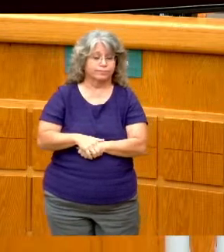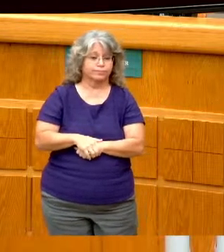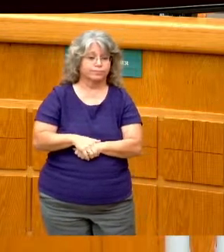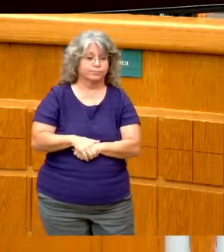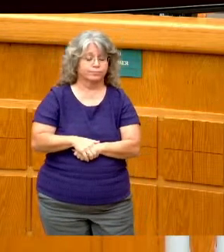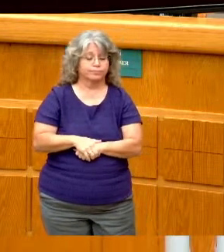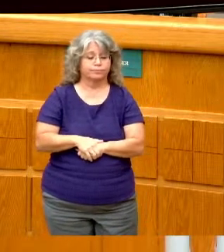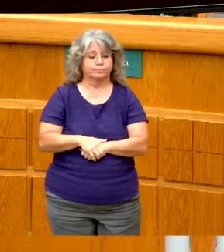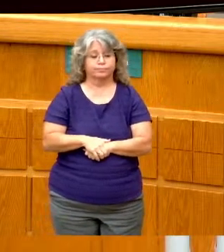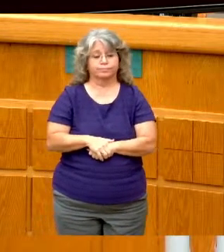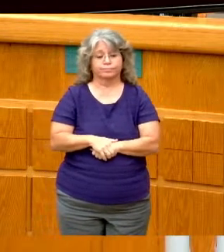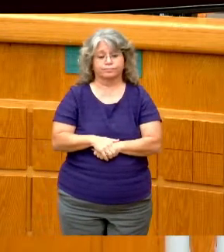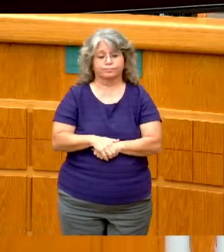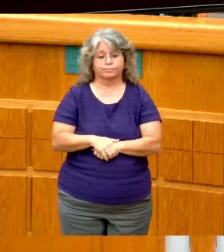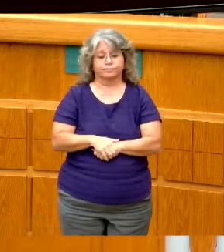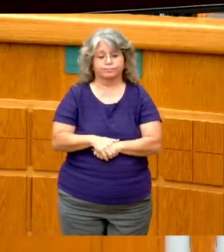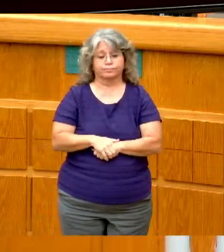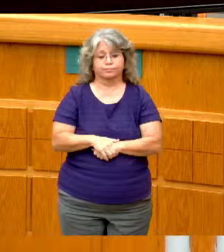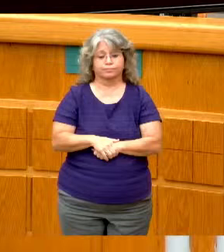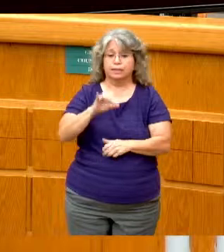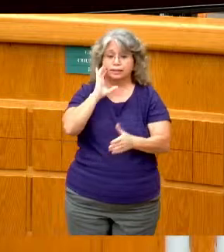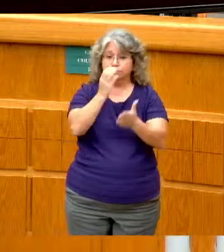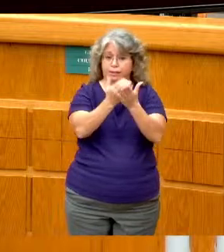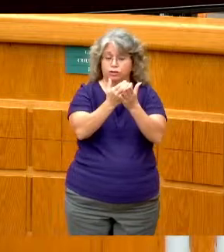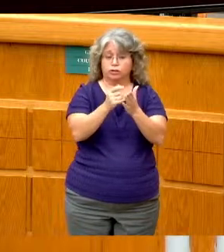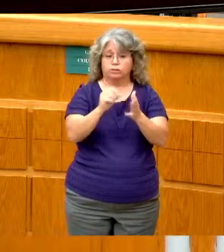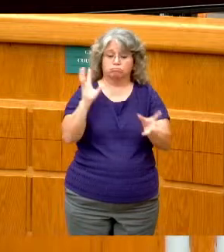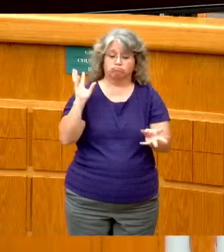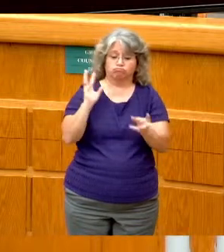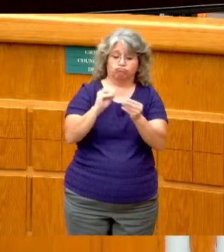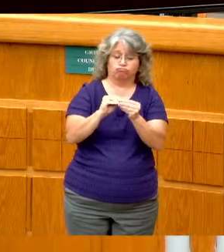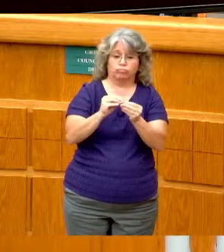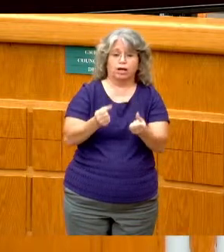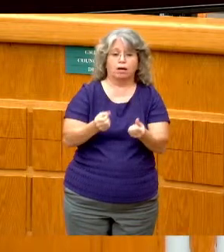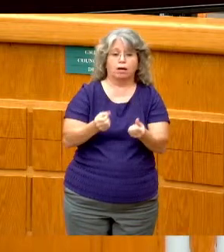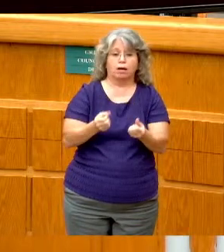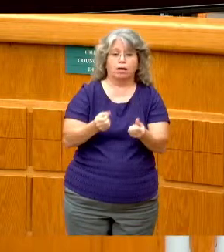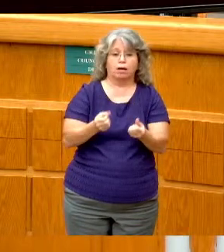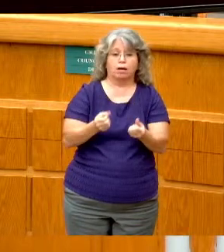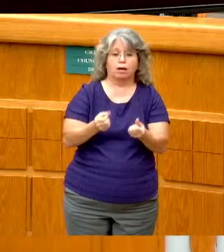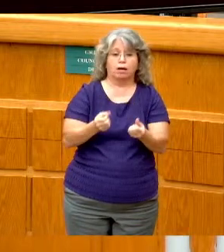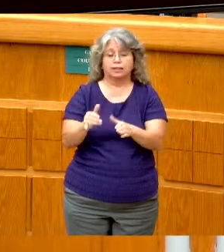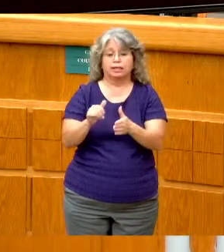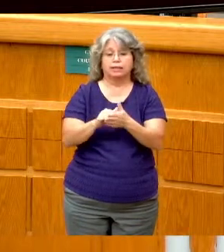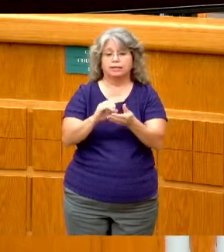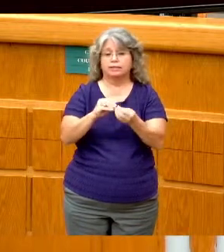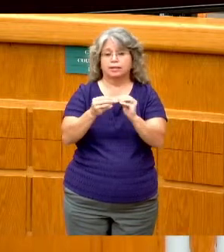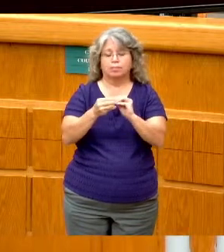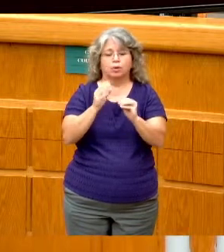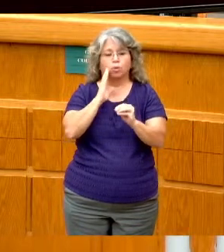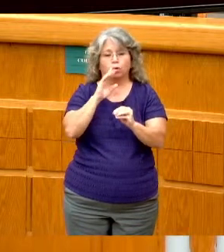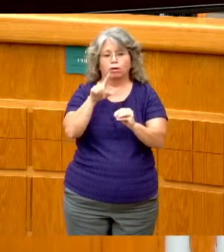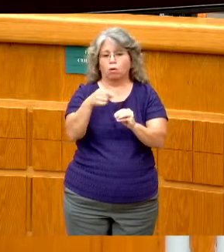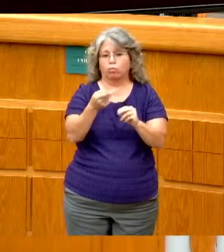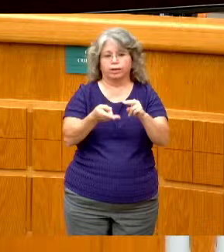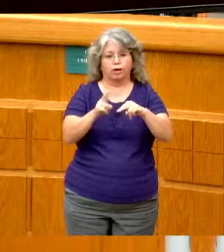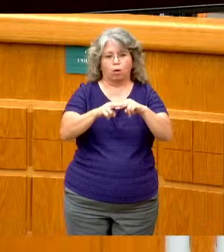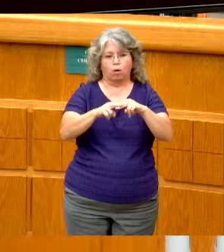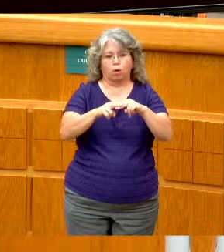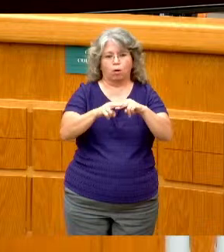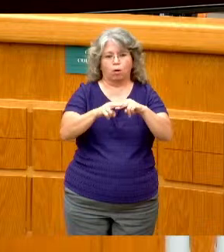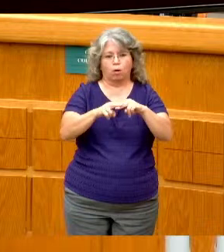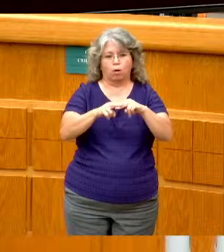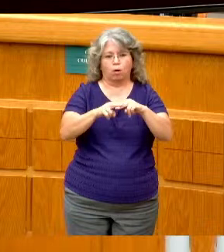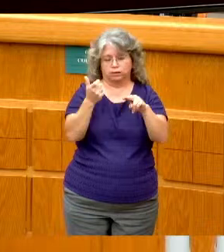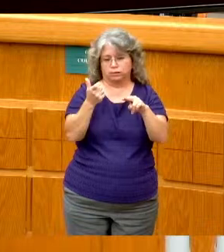This next slide is cumulative deaths in Oasis County. This number will always go up because it's accumulation of deaths